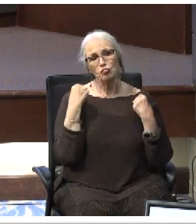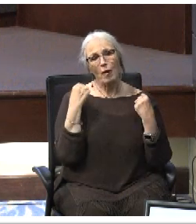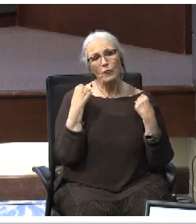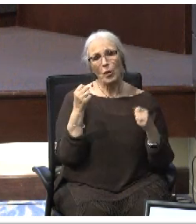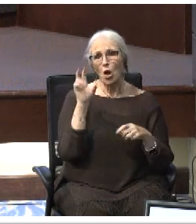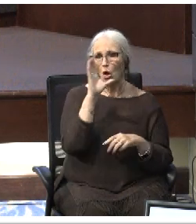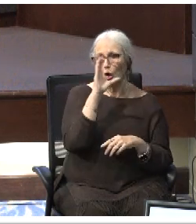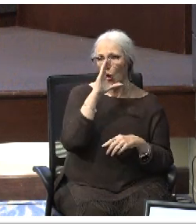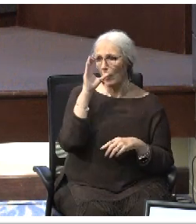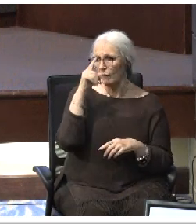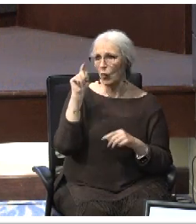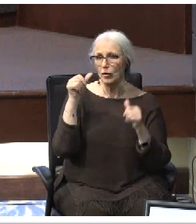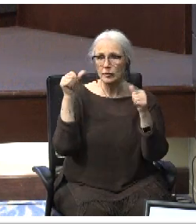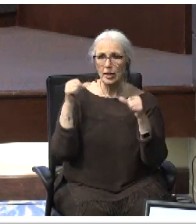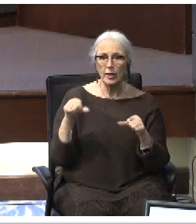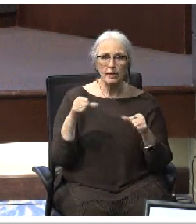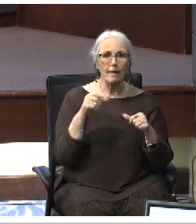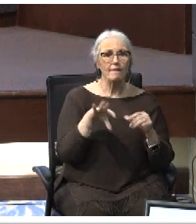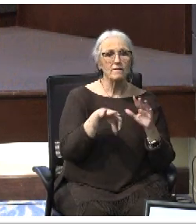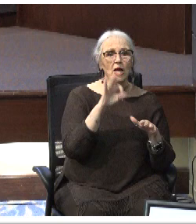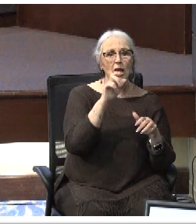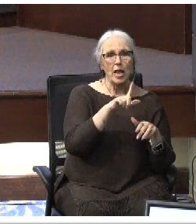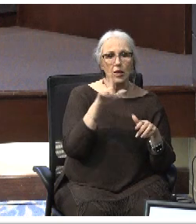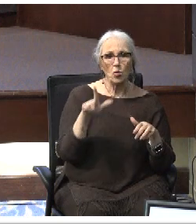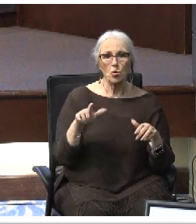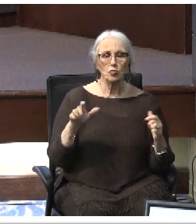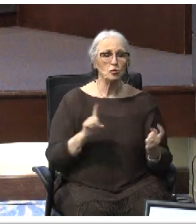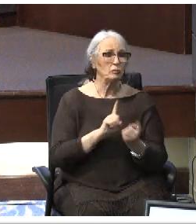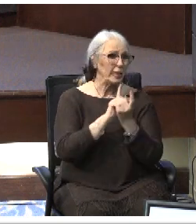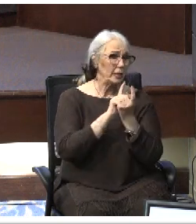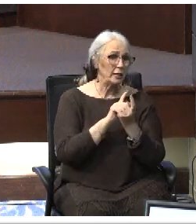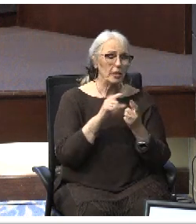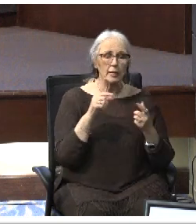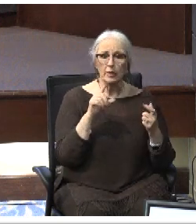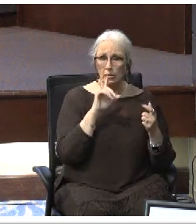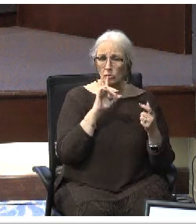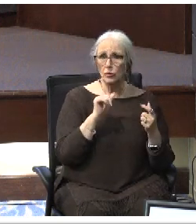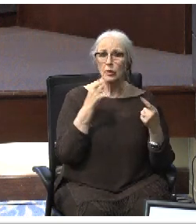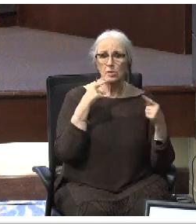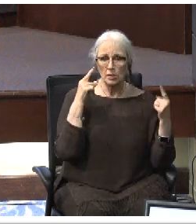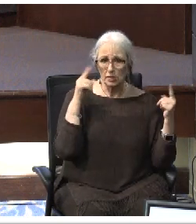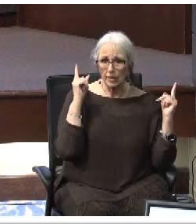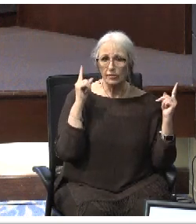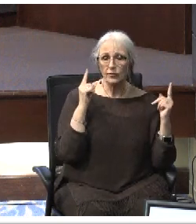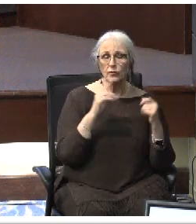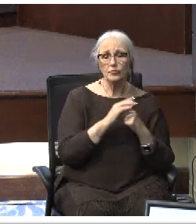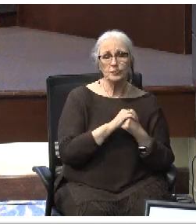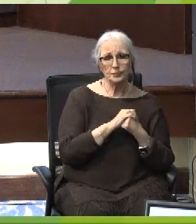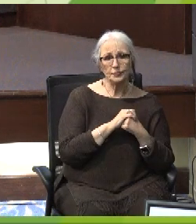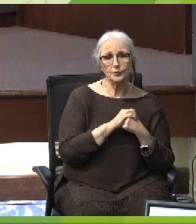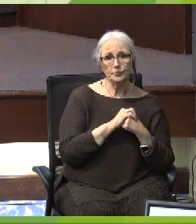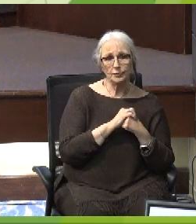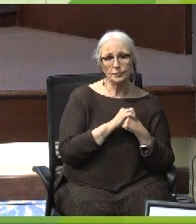for landlords to engage with, and it's been a really big success in our community.